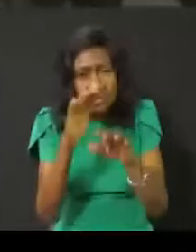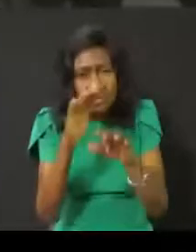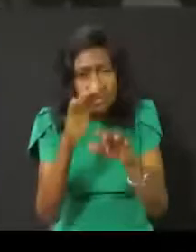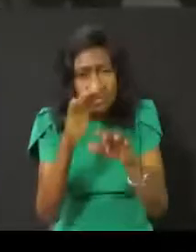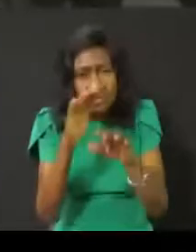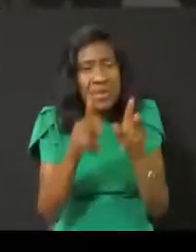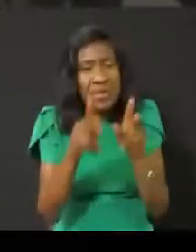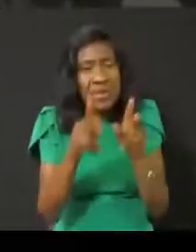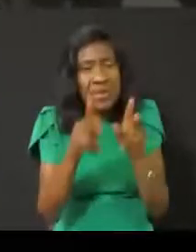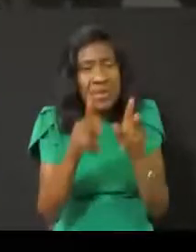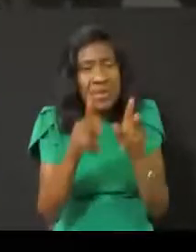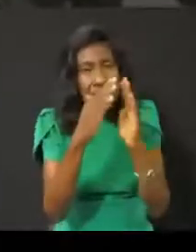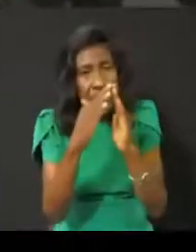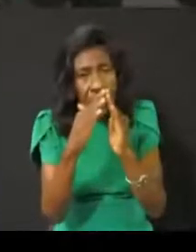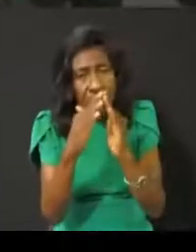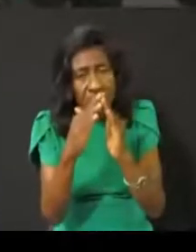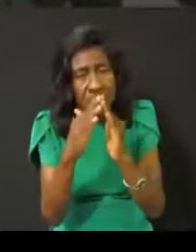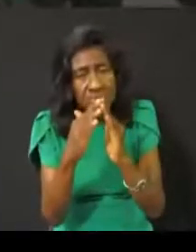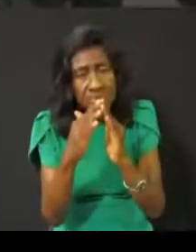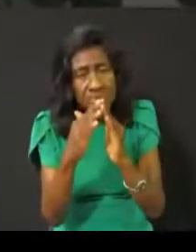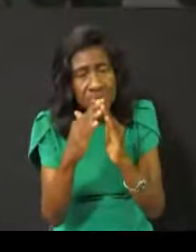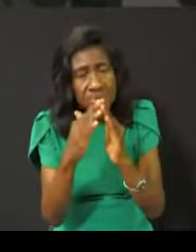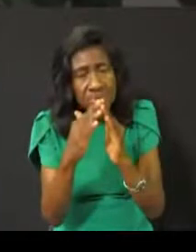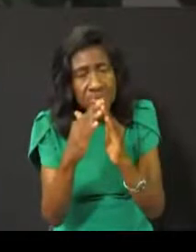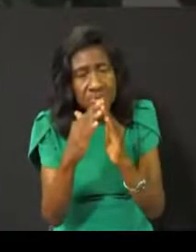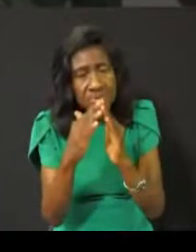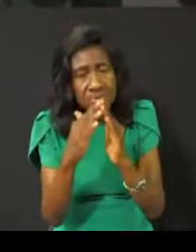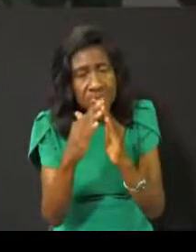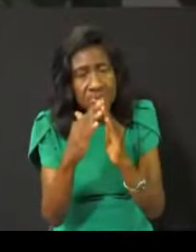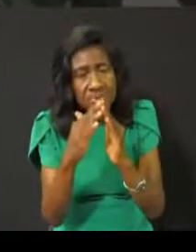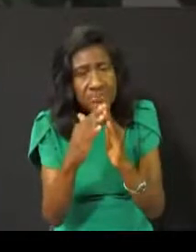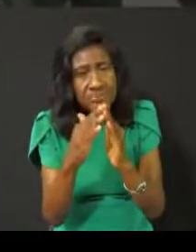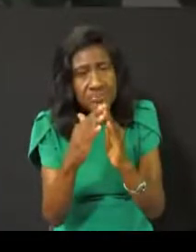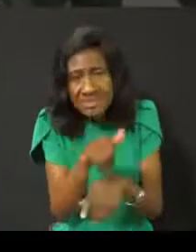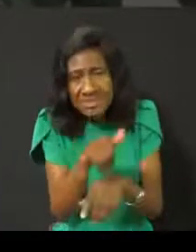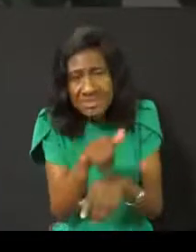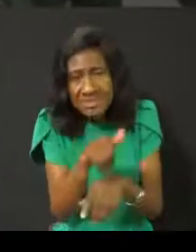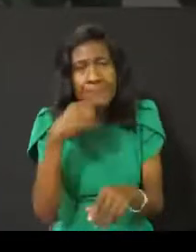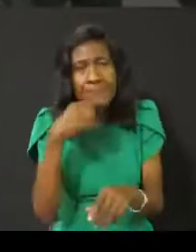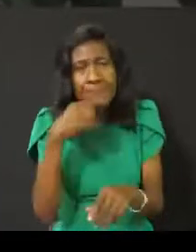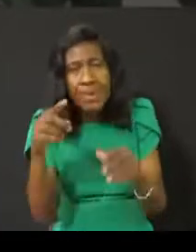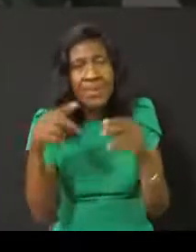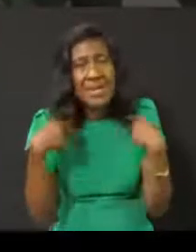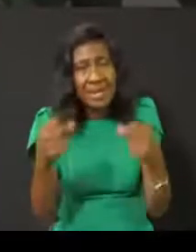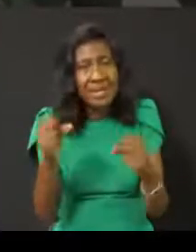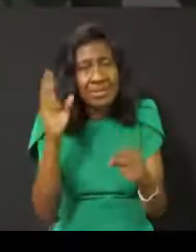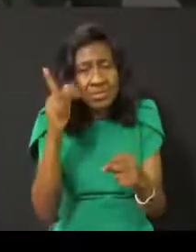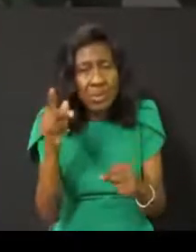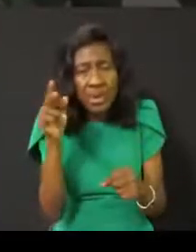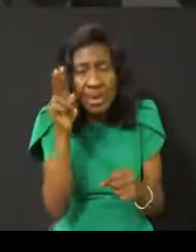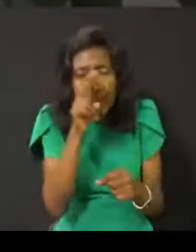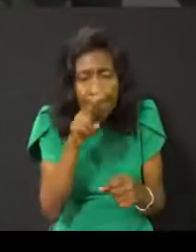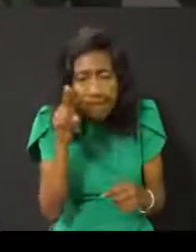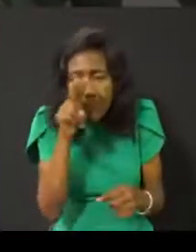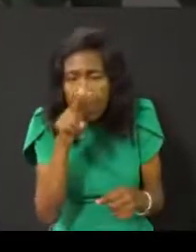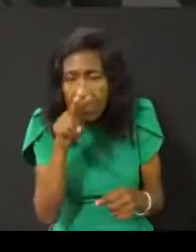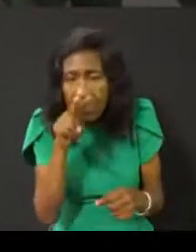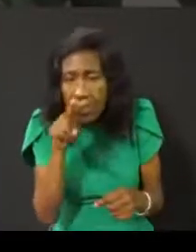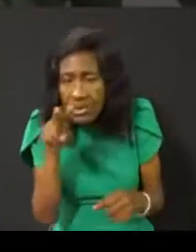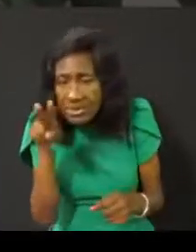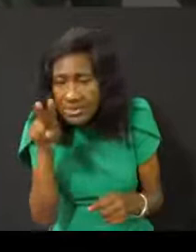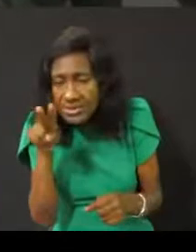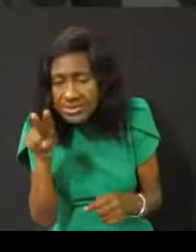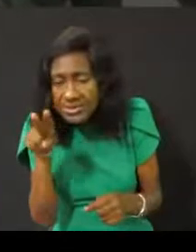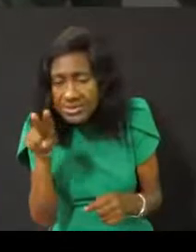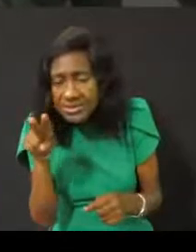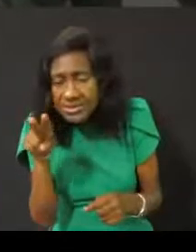that household particularly closely, as we now do. So public health will continue to do that close monitoring for that household until they're satisfied